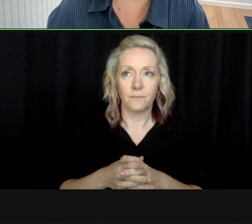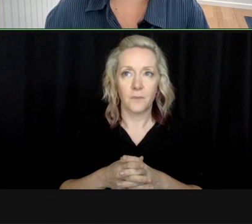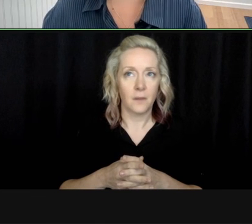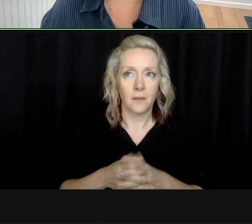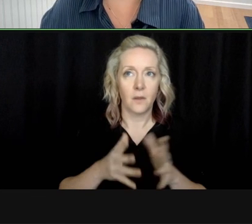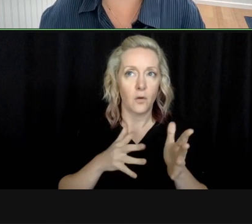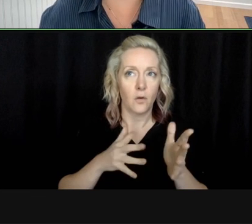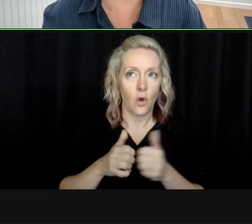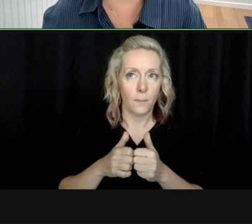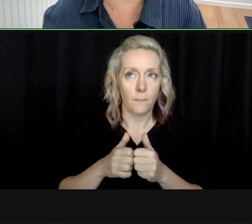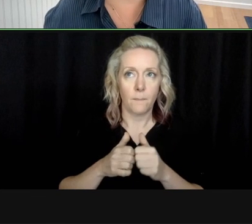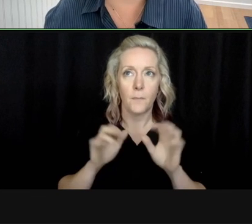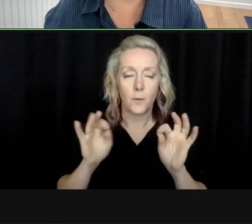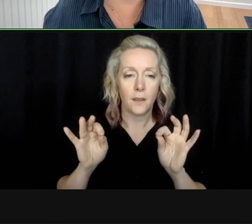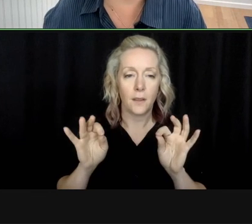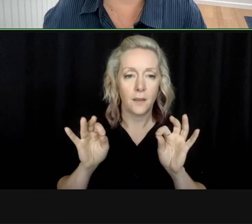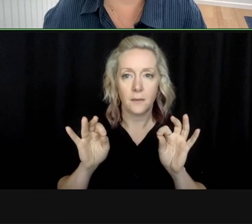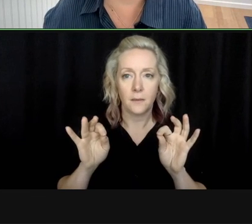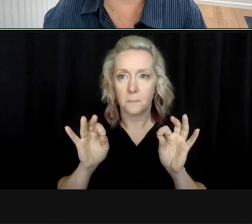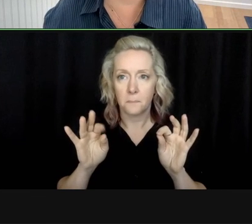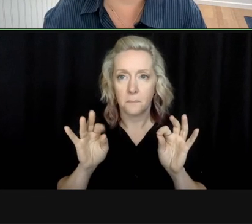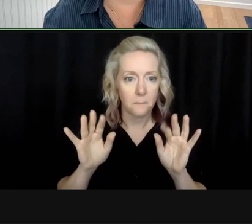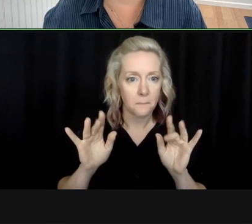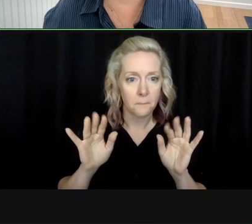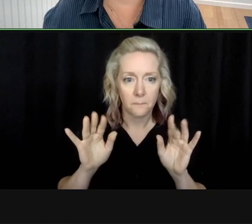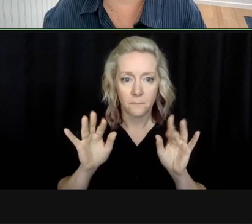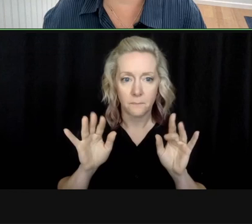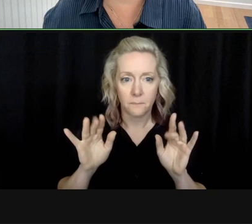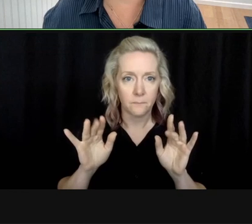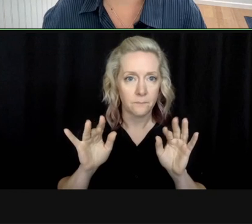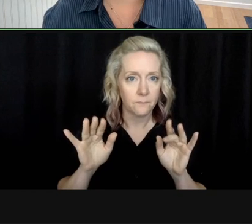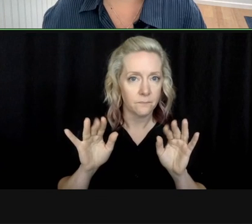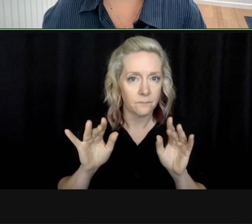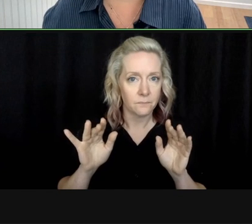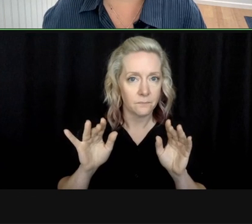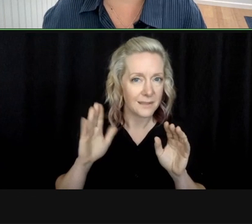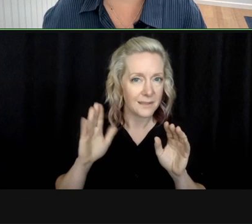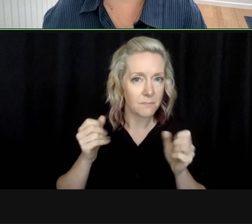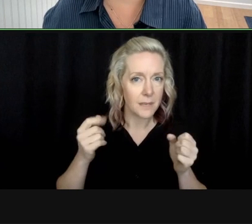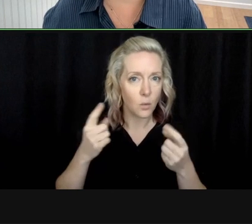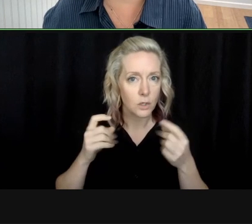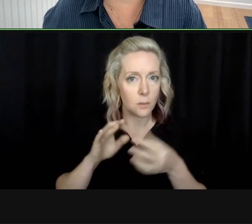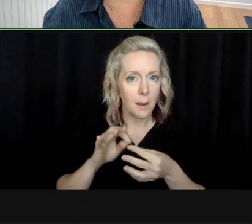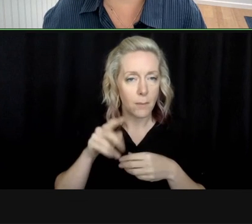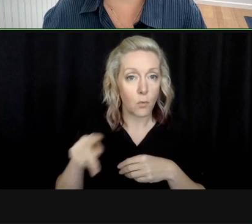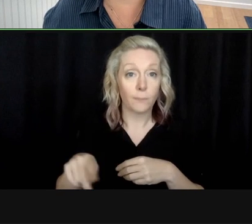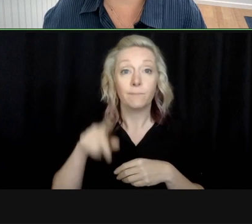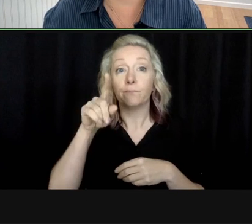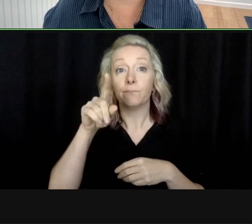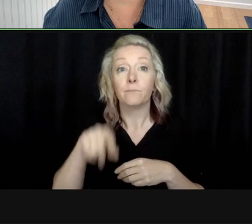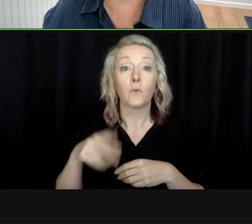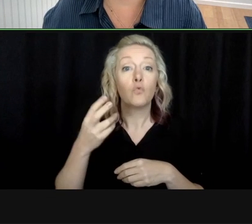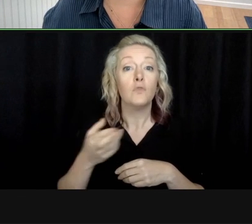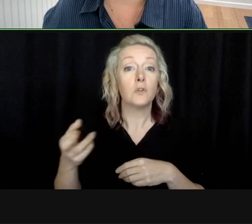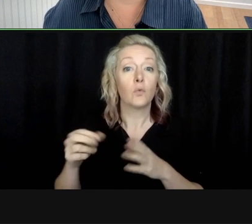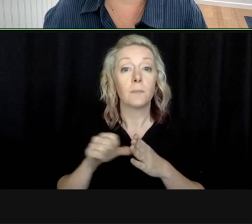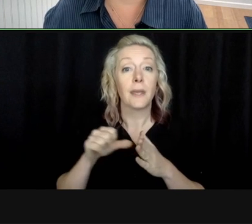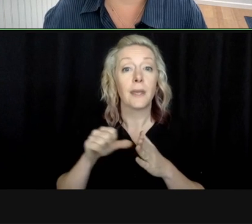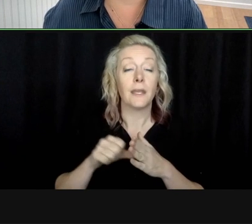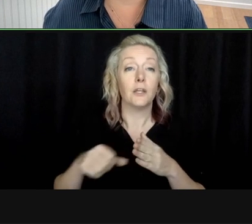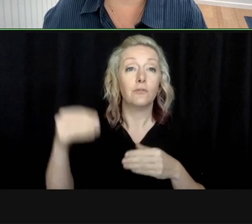you're welcome. And now it looks like the other questions are about the, so there's a resource page here in the slideshow with